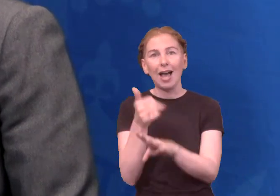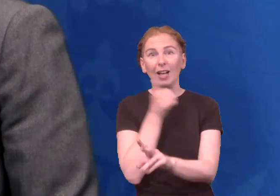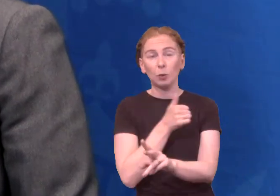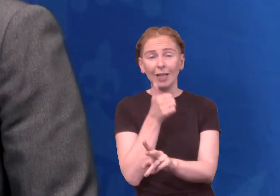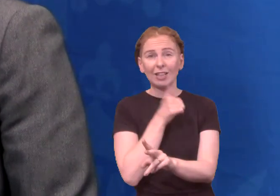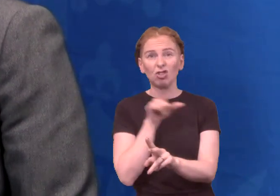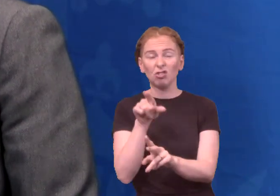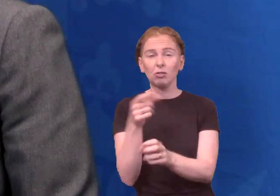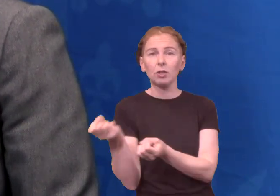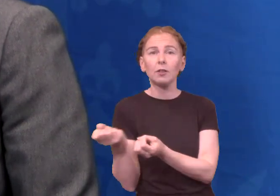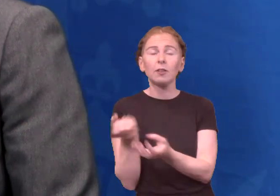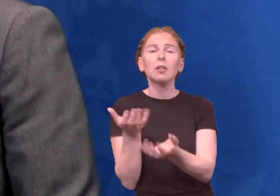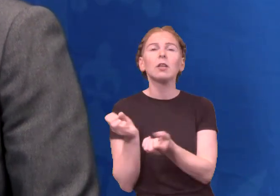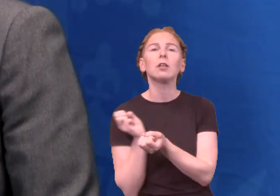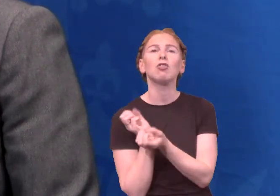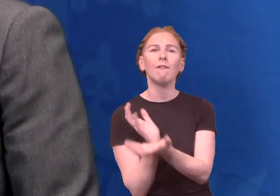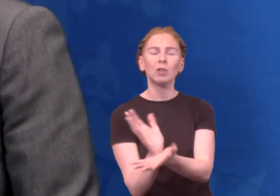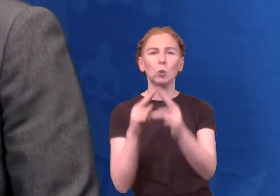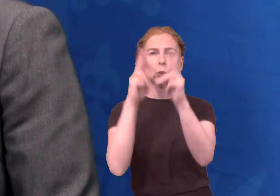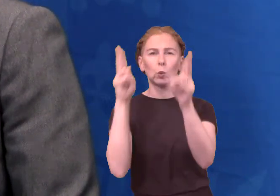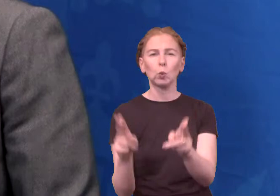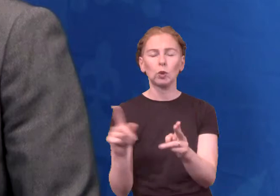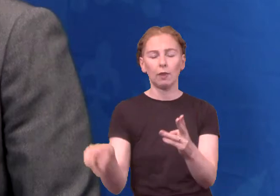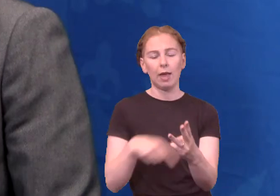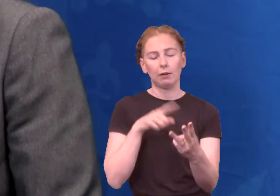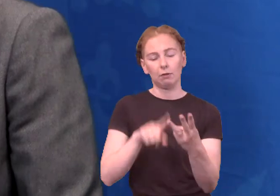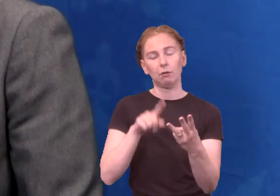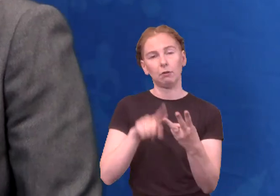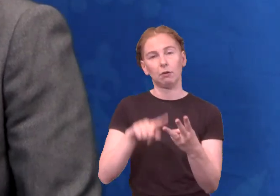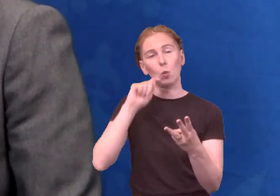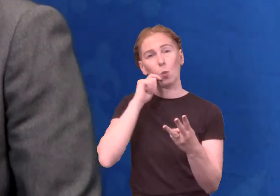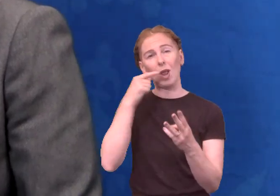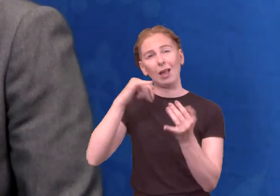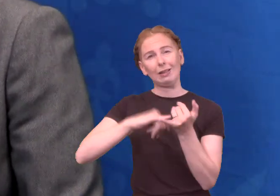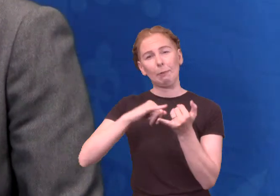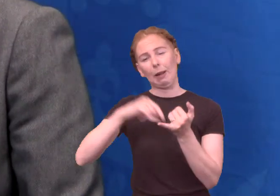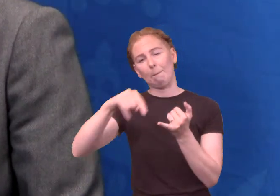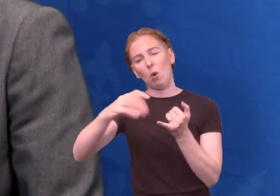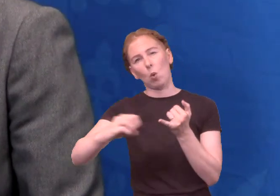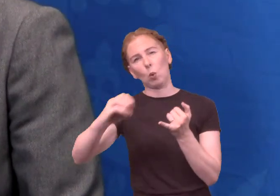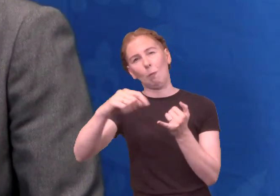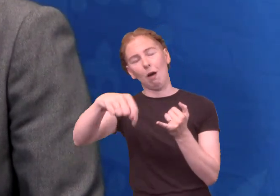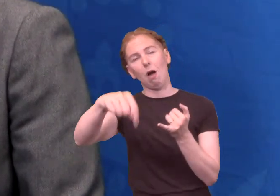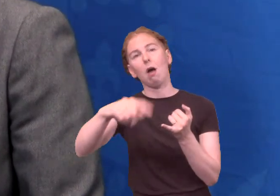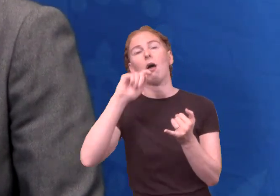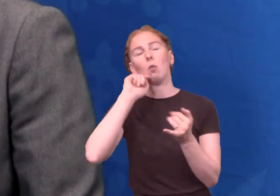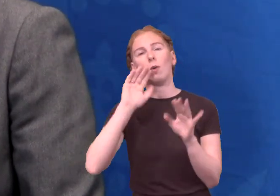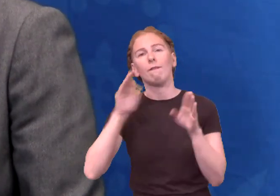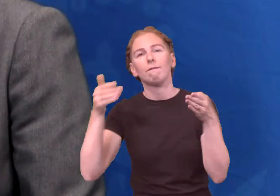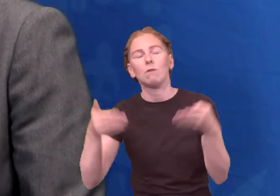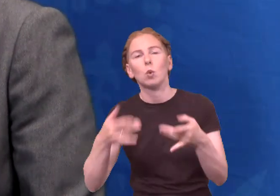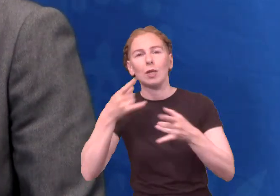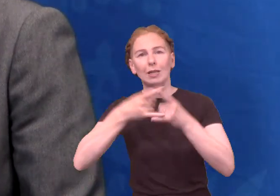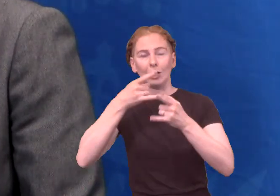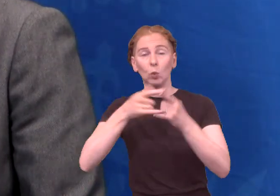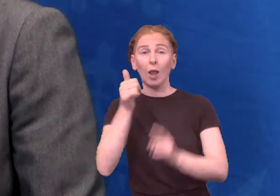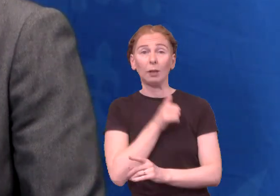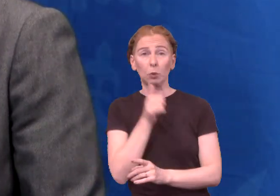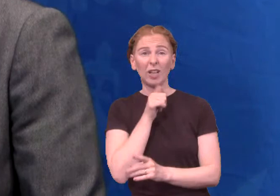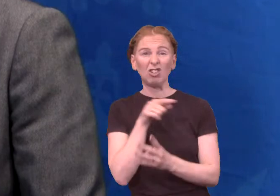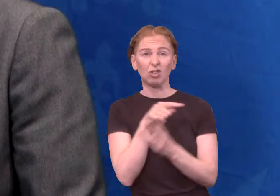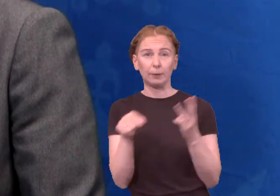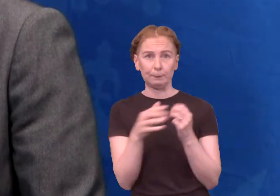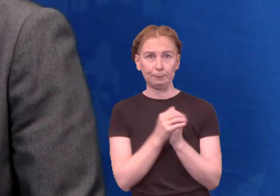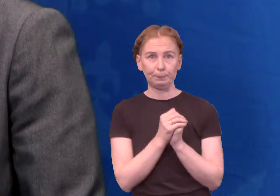September, which is around sexual exploitation. So I just wanted to really